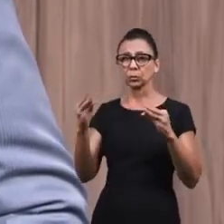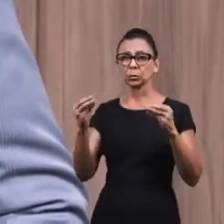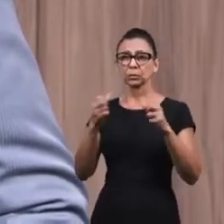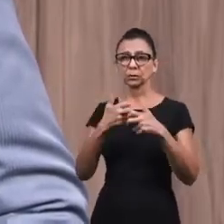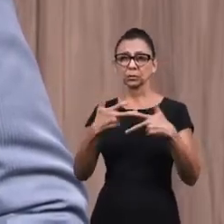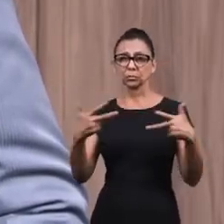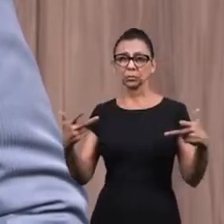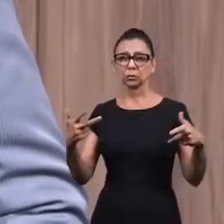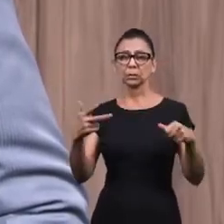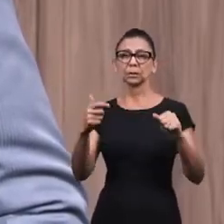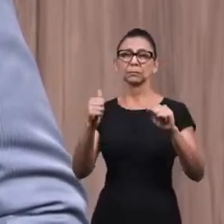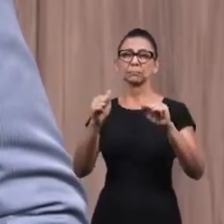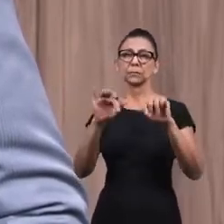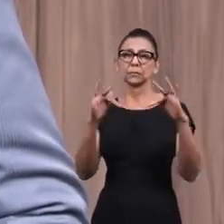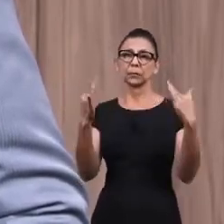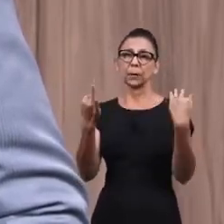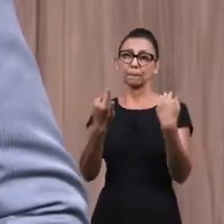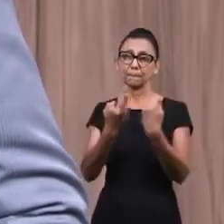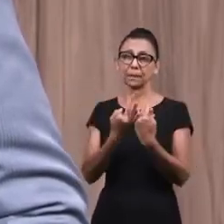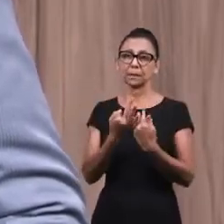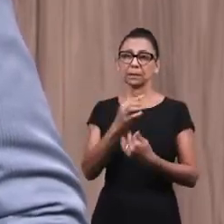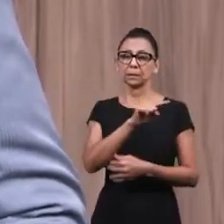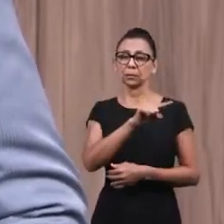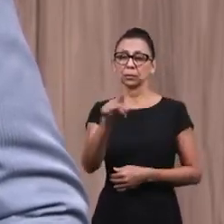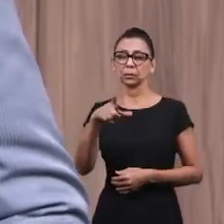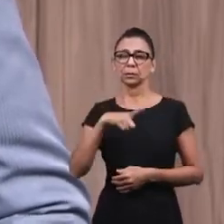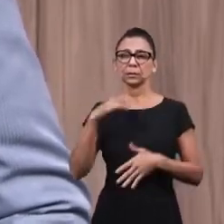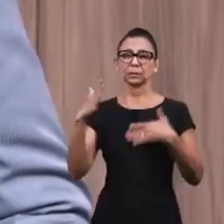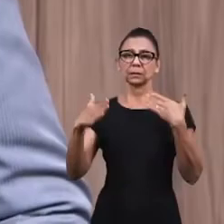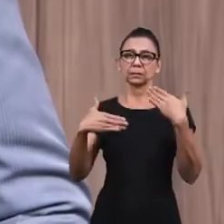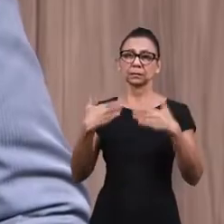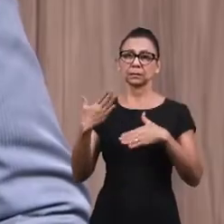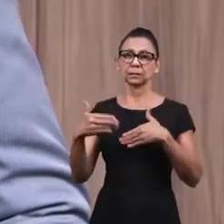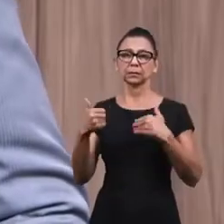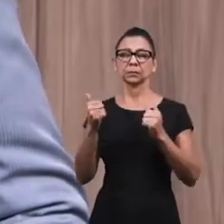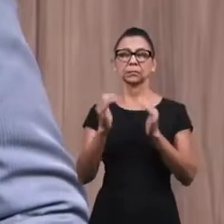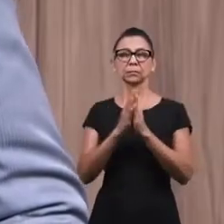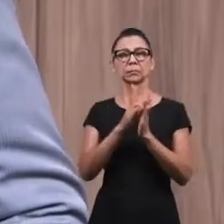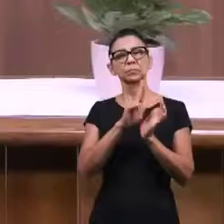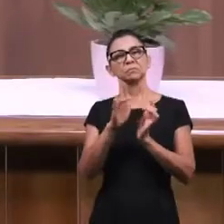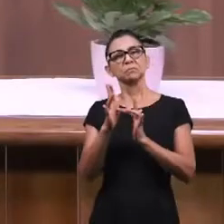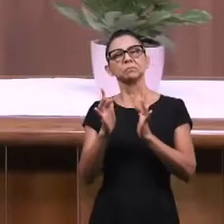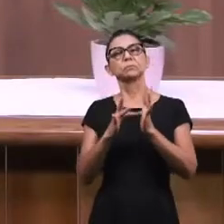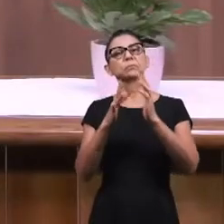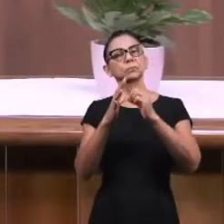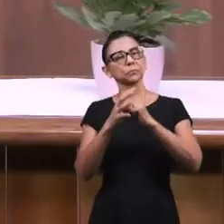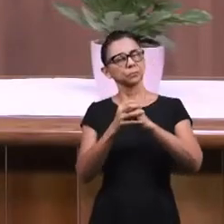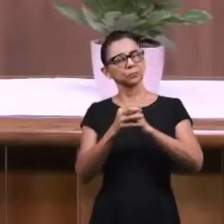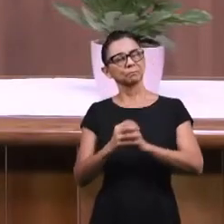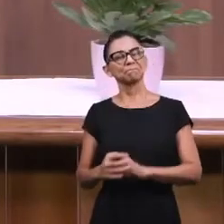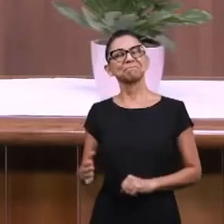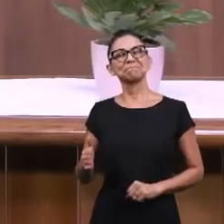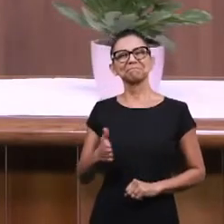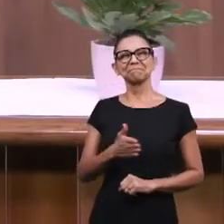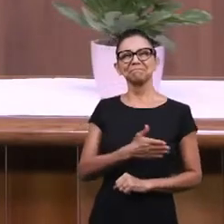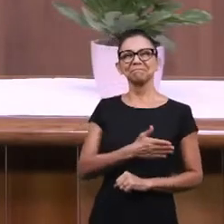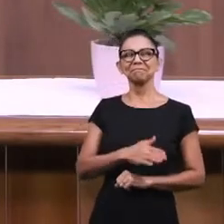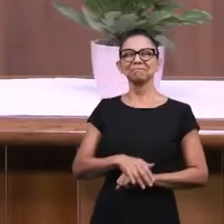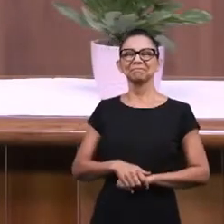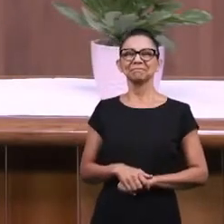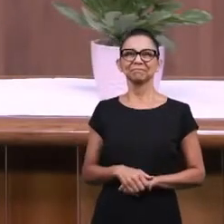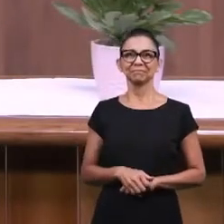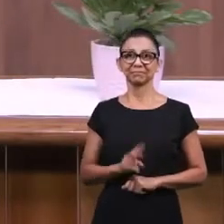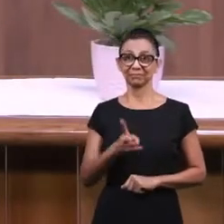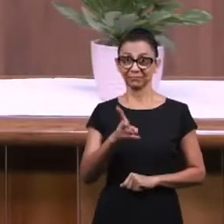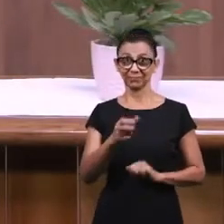be used to assist your people, Lord, and that they may feel joy. We pray in the name of Jesus, amen. Glory to